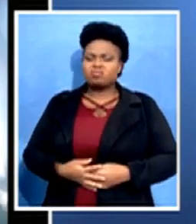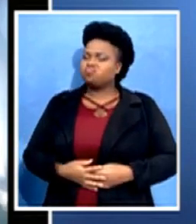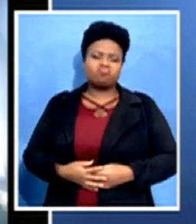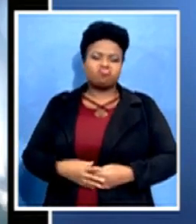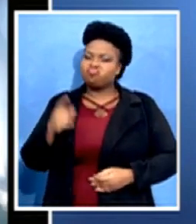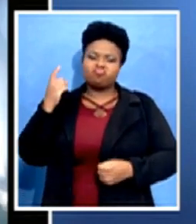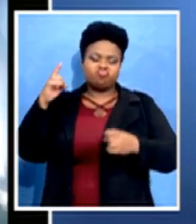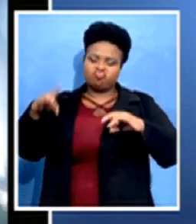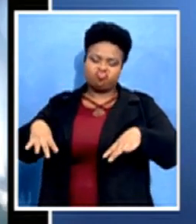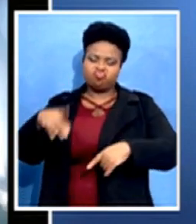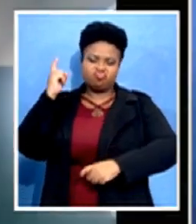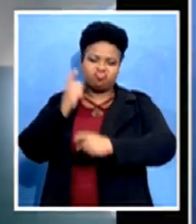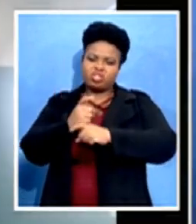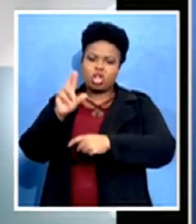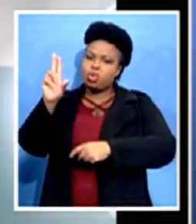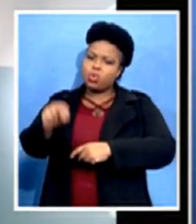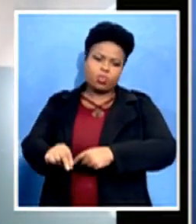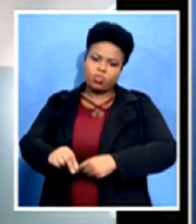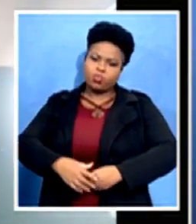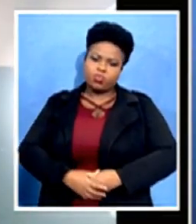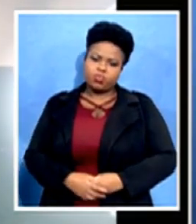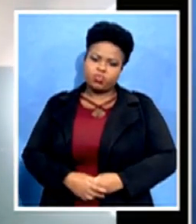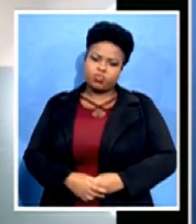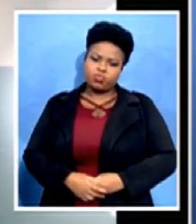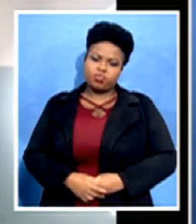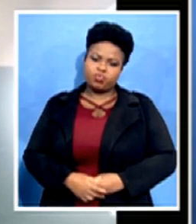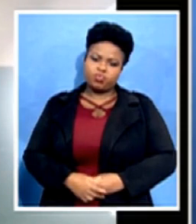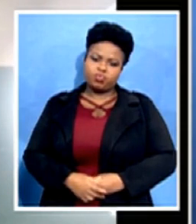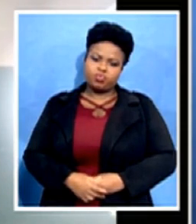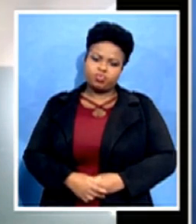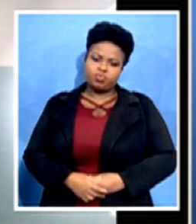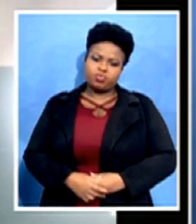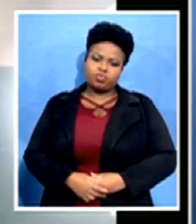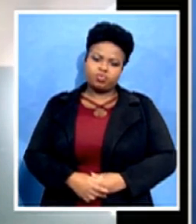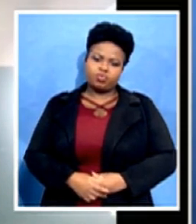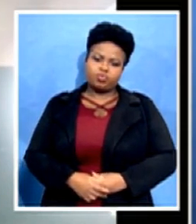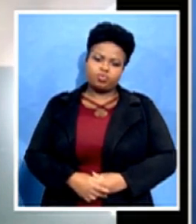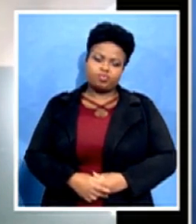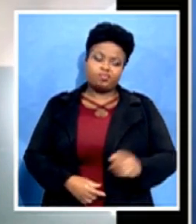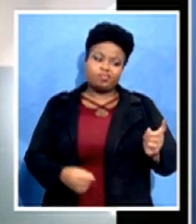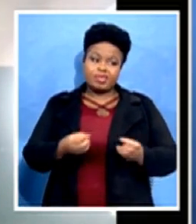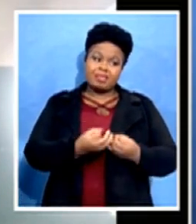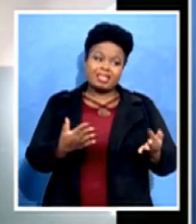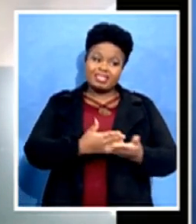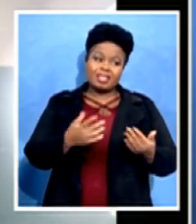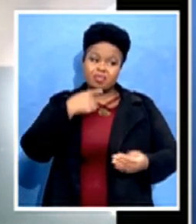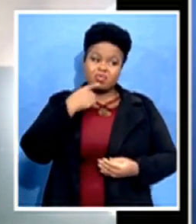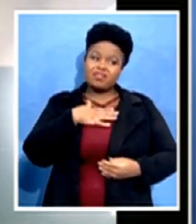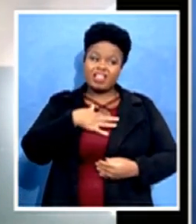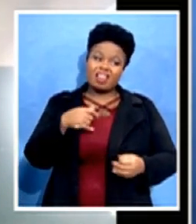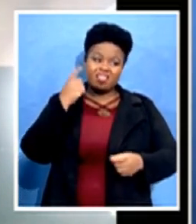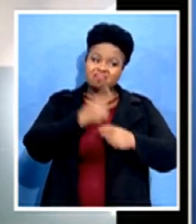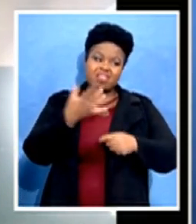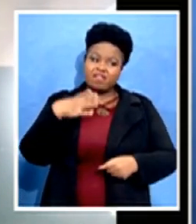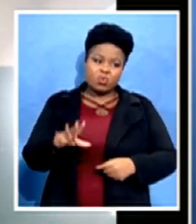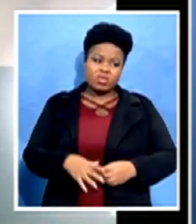Assis. Yeah. The component that feels that they do not want to take the vaccine, what are their